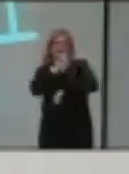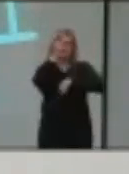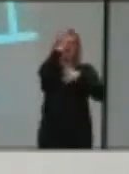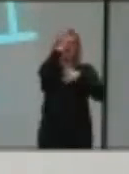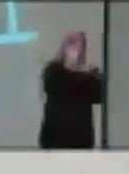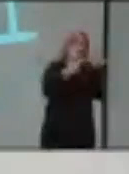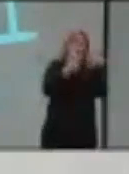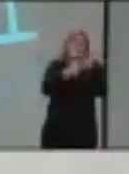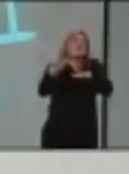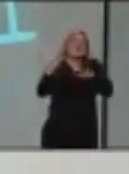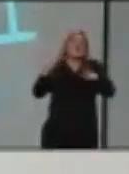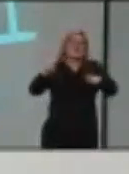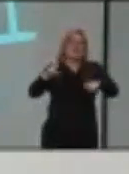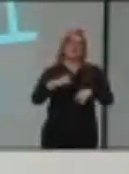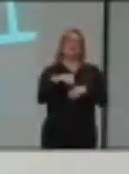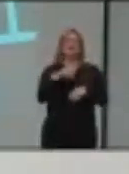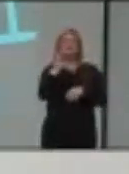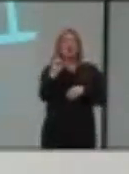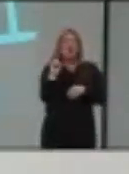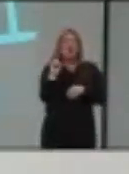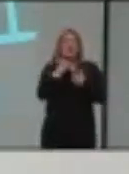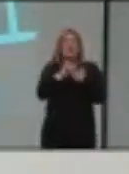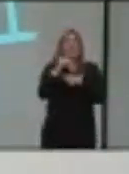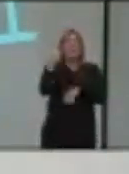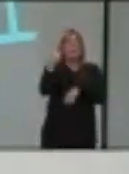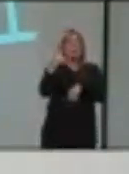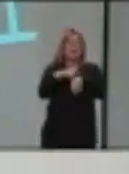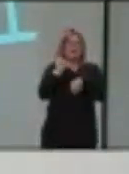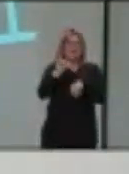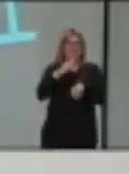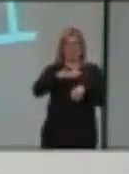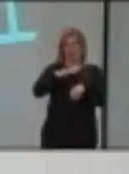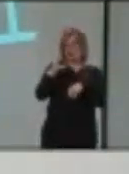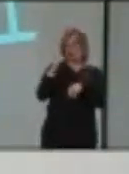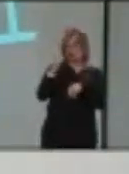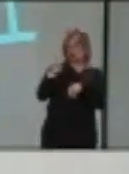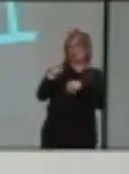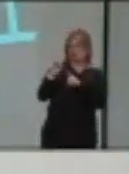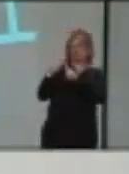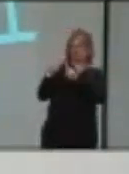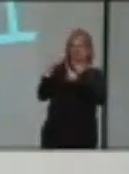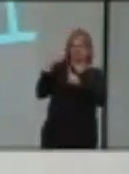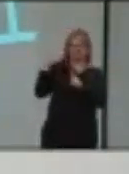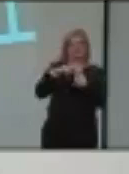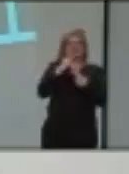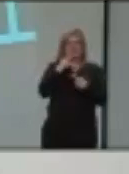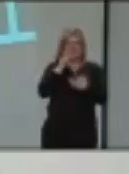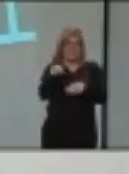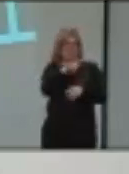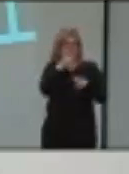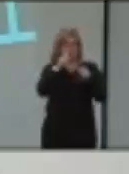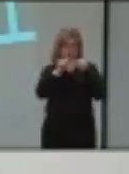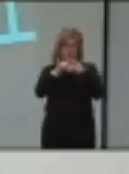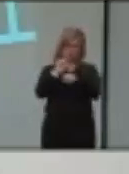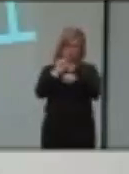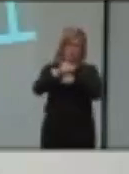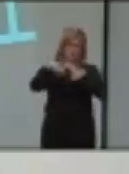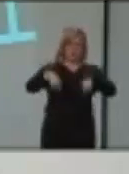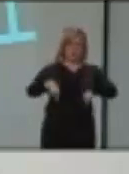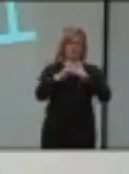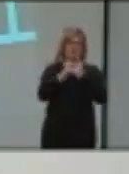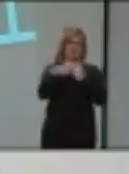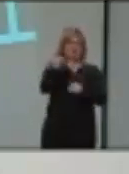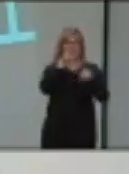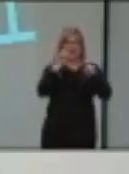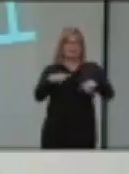truck. So at one point, my chief said, anyone who wants to continue working for this department,